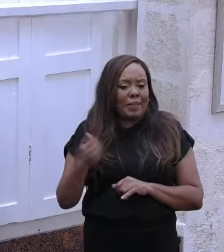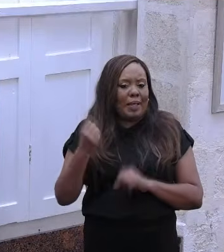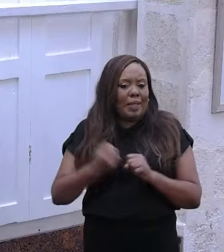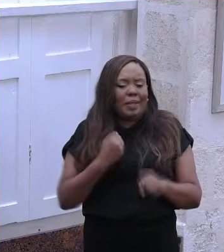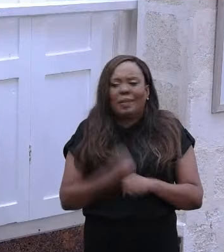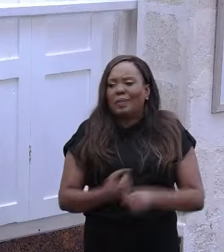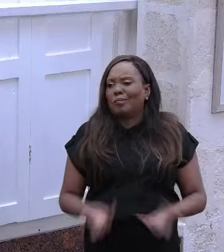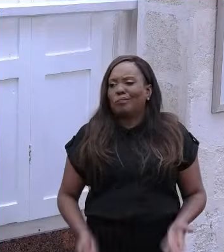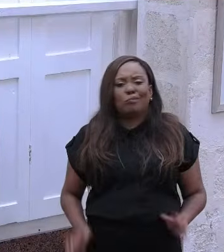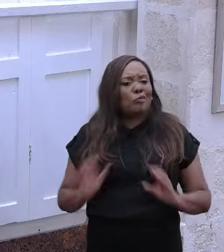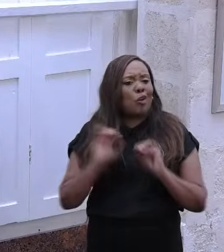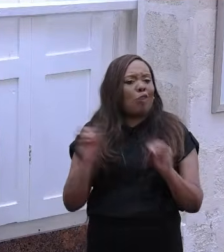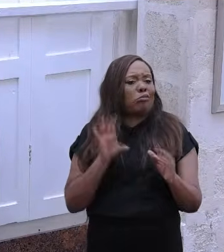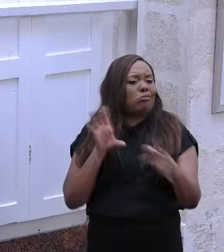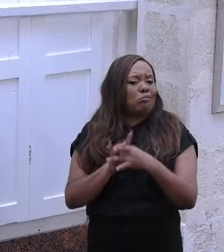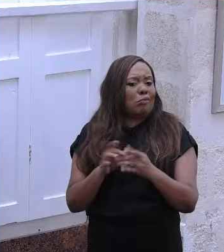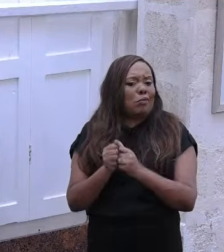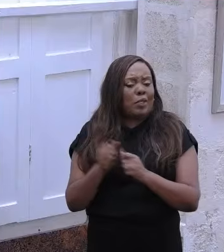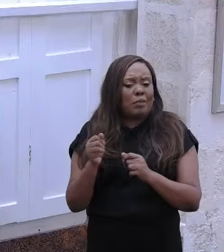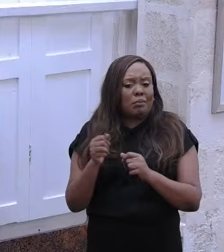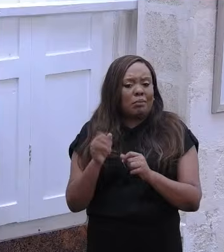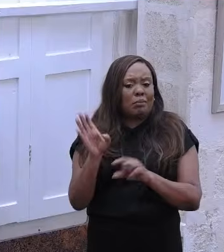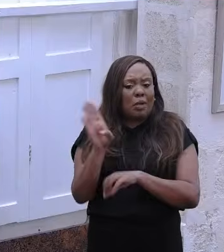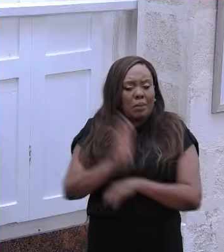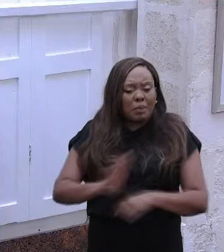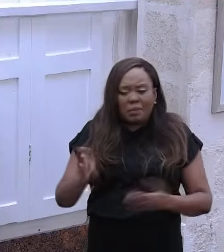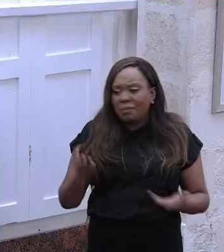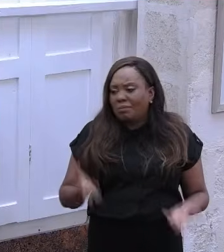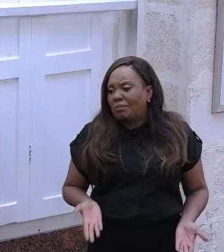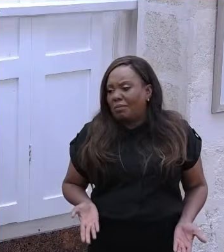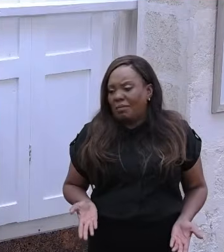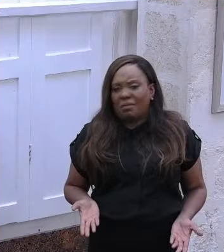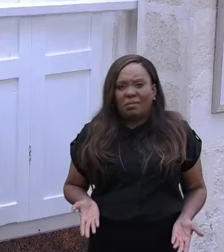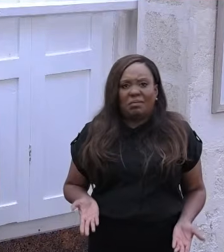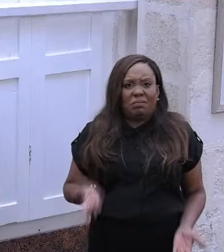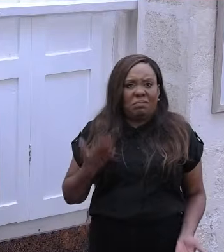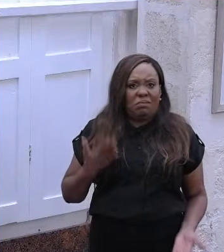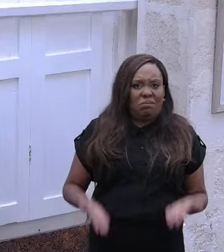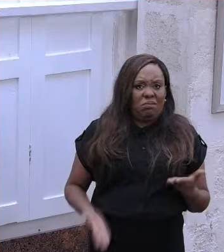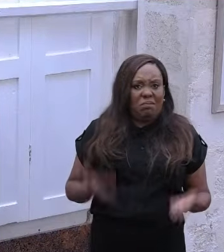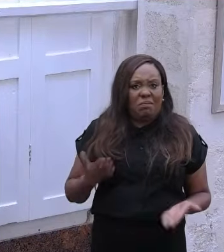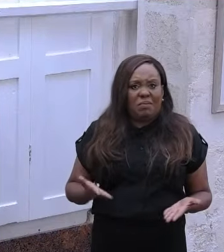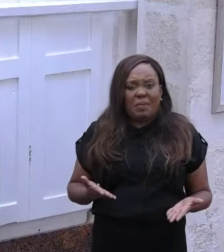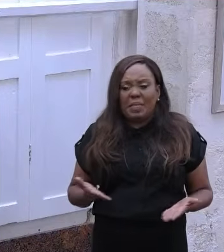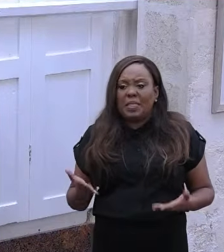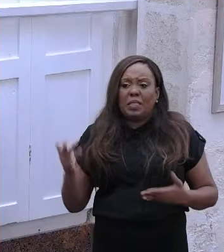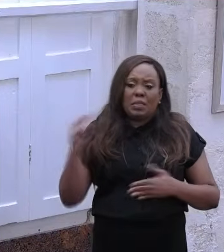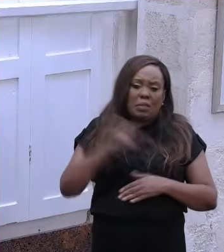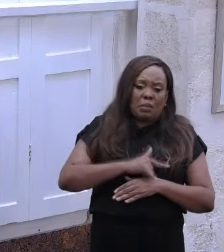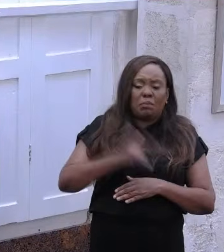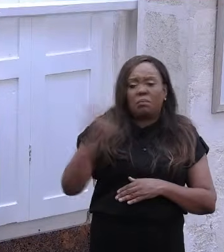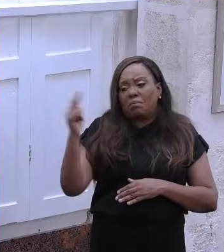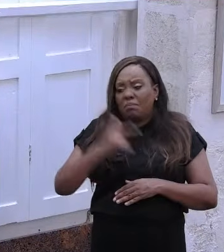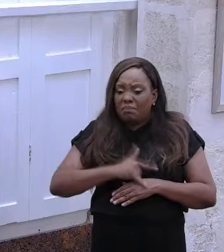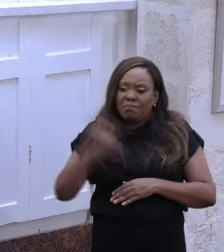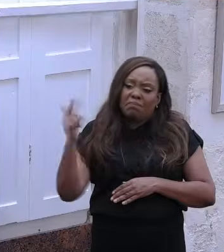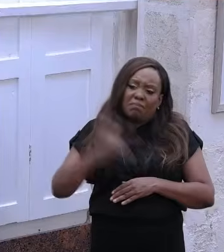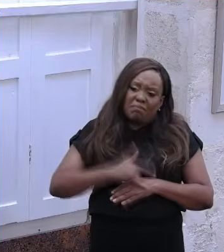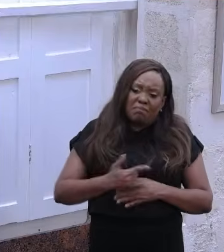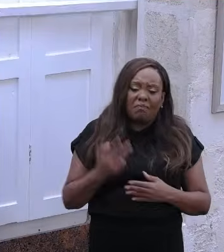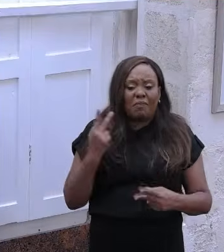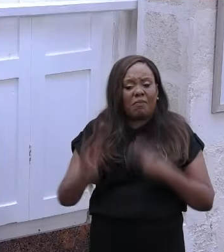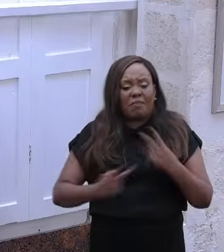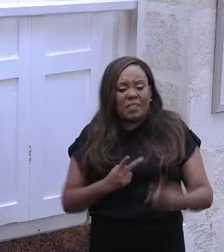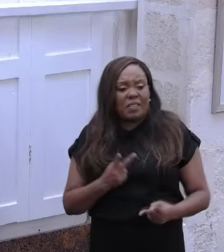has nothing to show other than that they visited a few months every year and they have an Airbnb that people occupy,